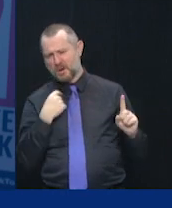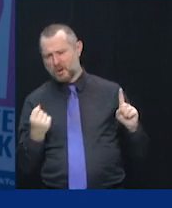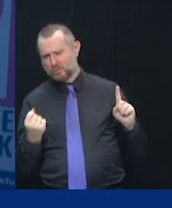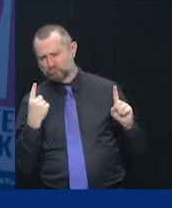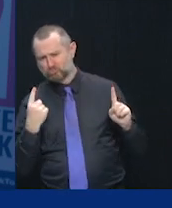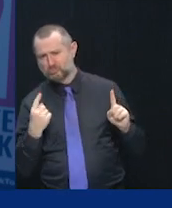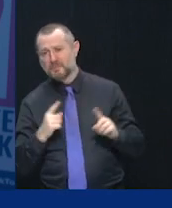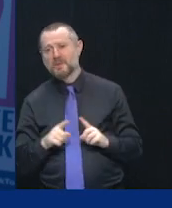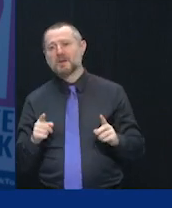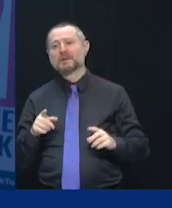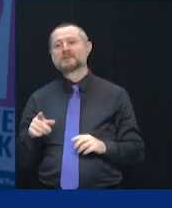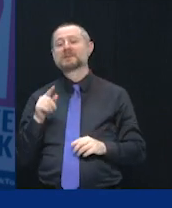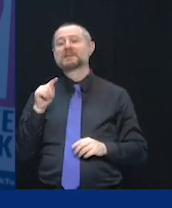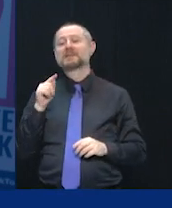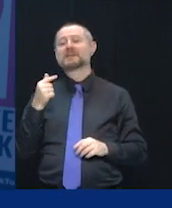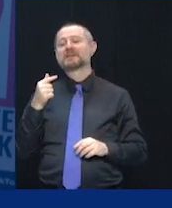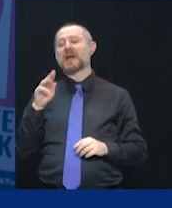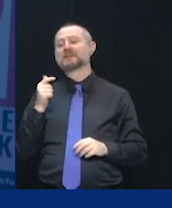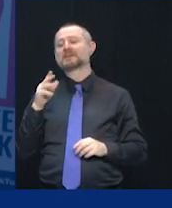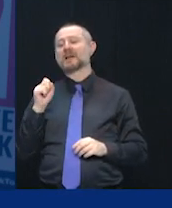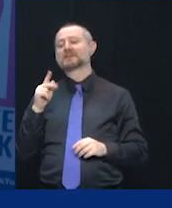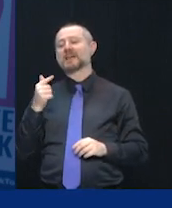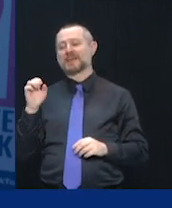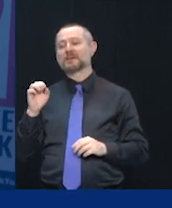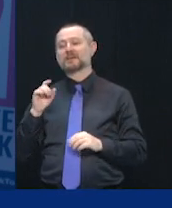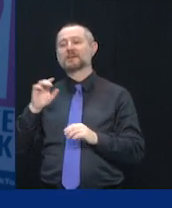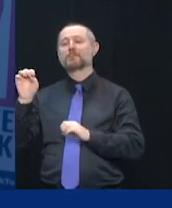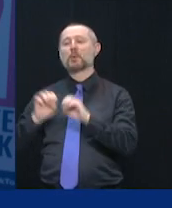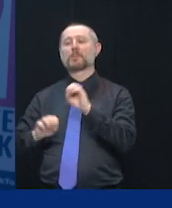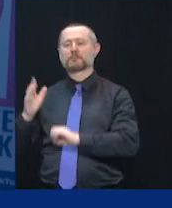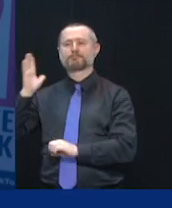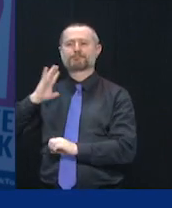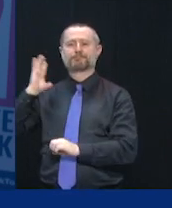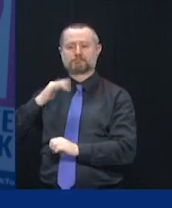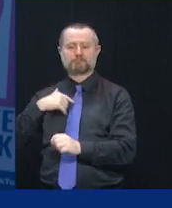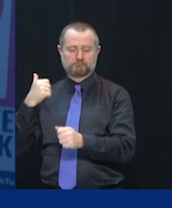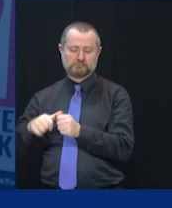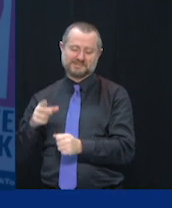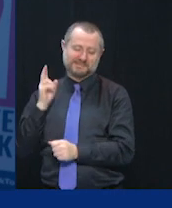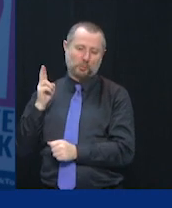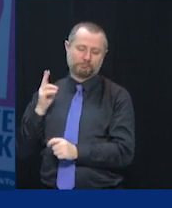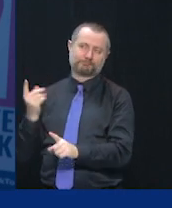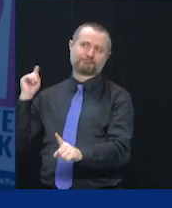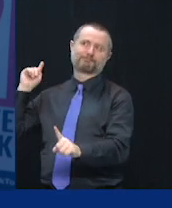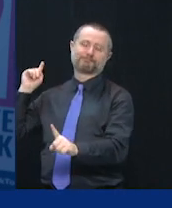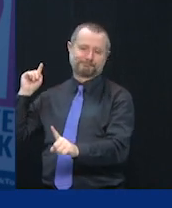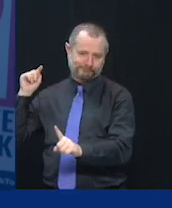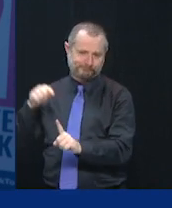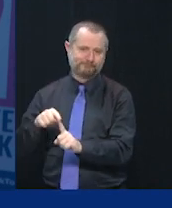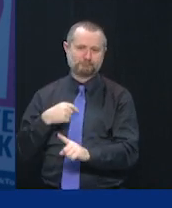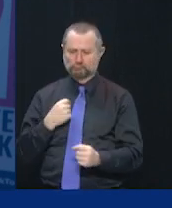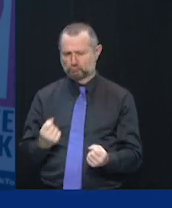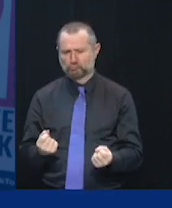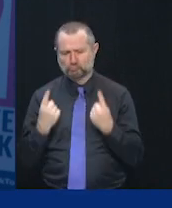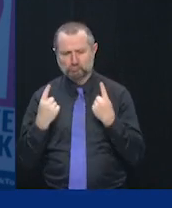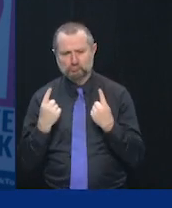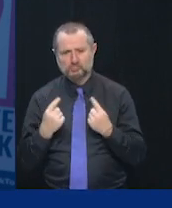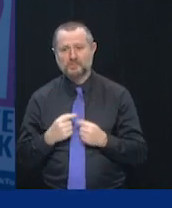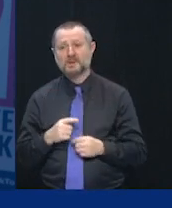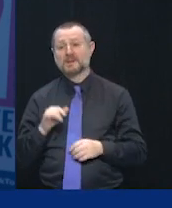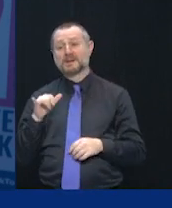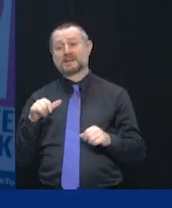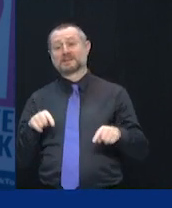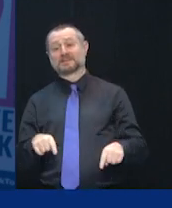fide reasons for distrust of the system. I get that. But it's not true with this